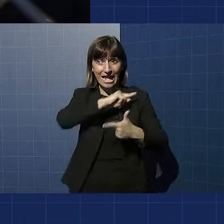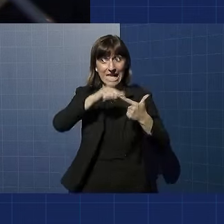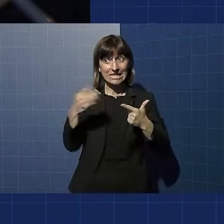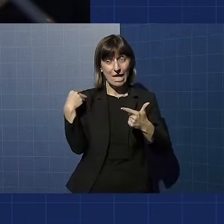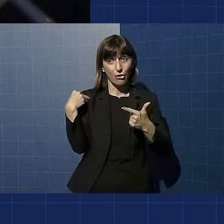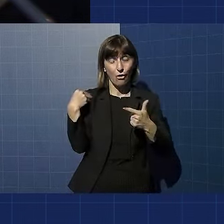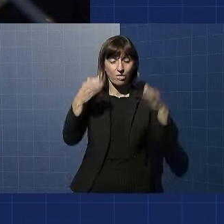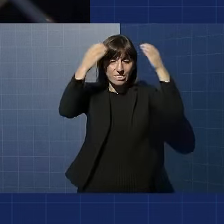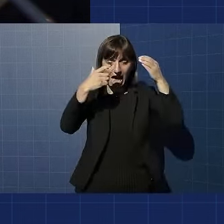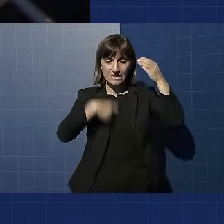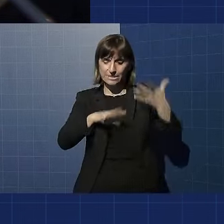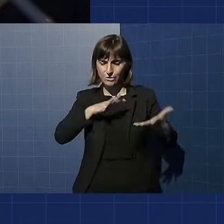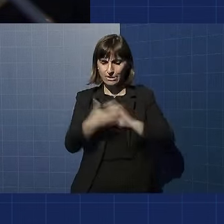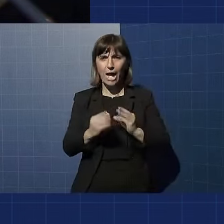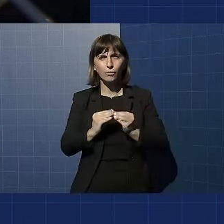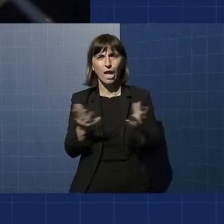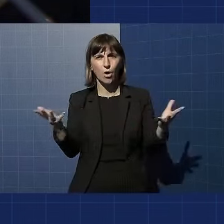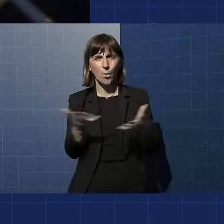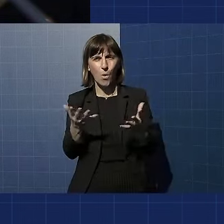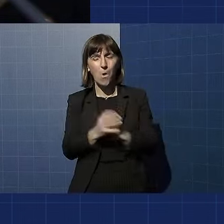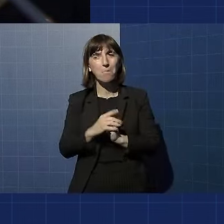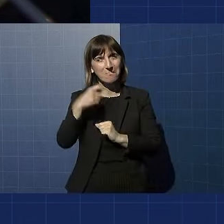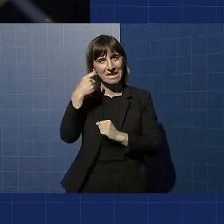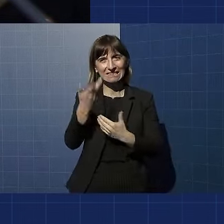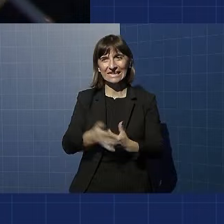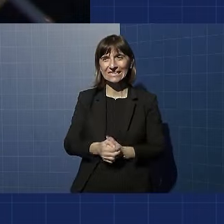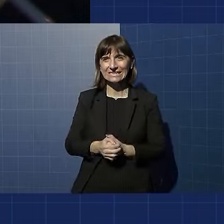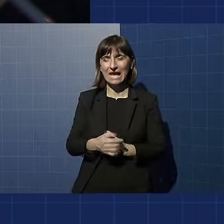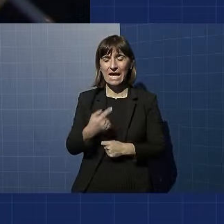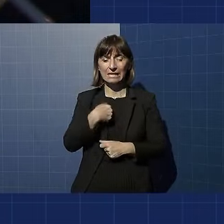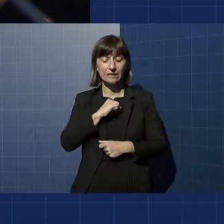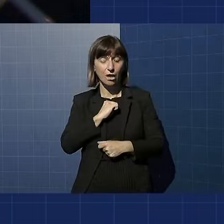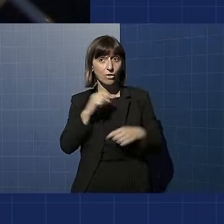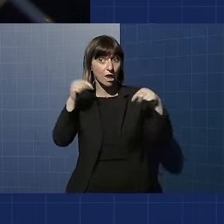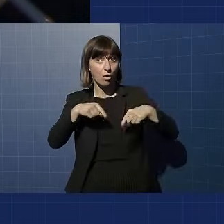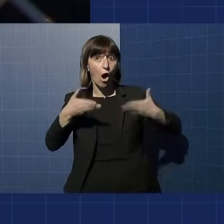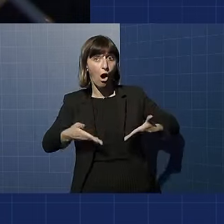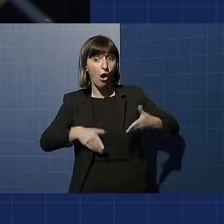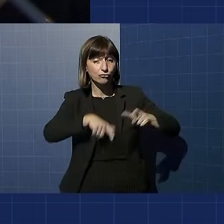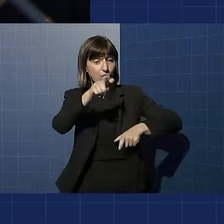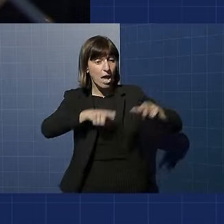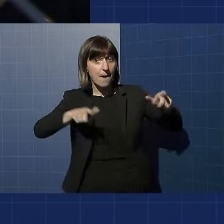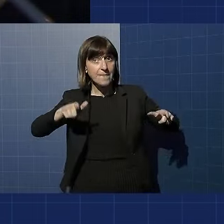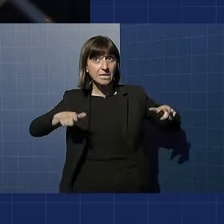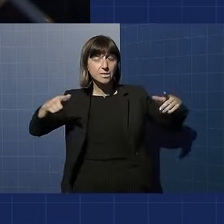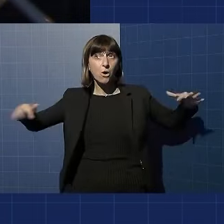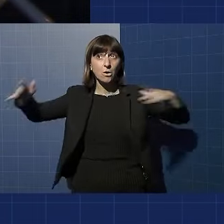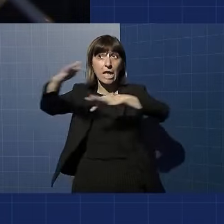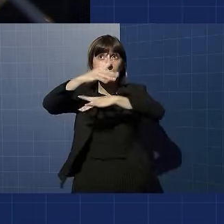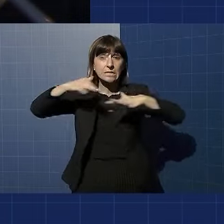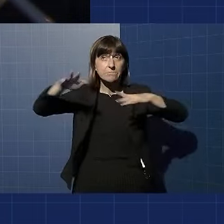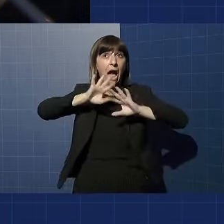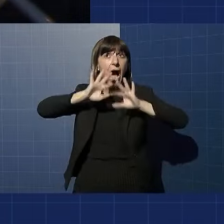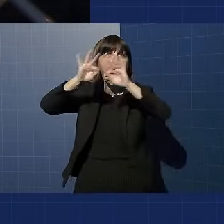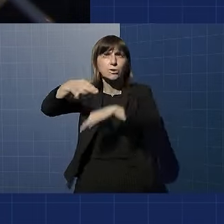into space who don't necessarily have the traditional career paths of astronauts who are, you know, either